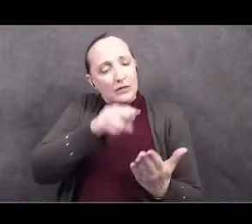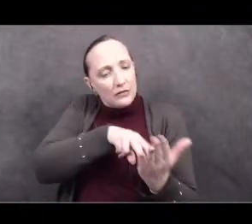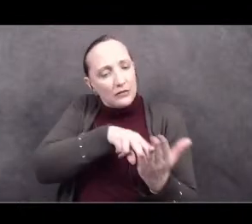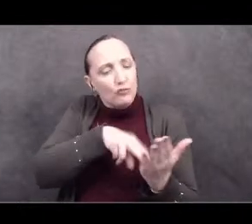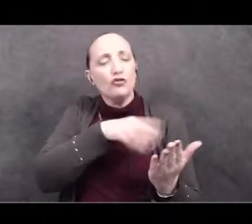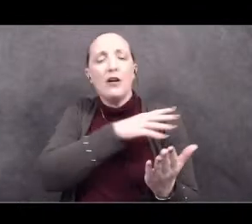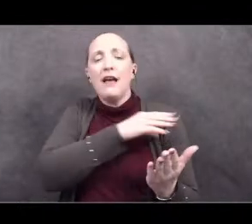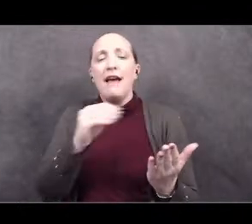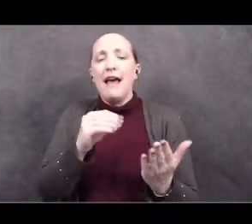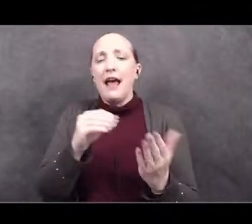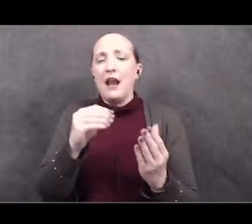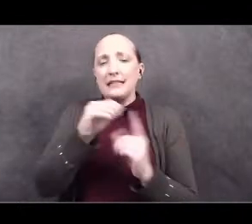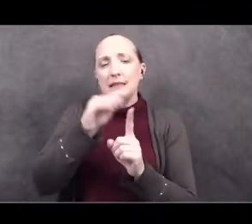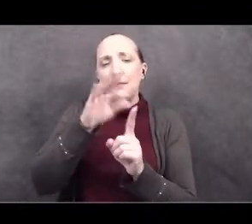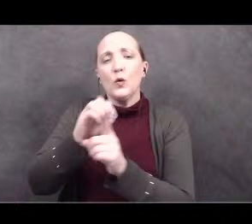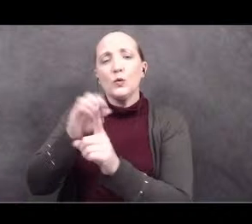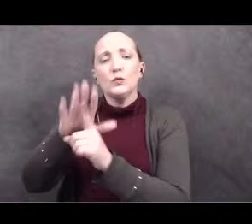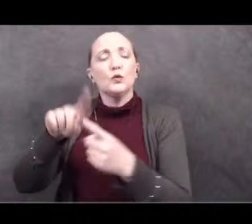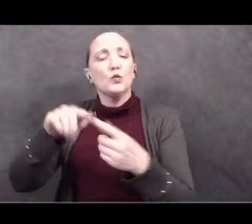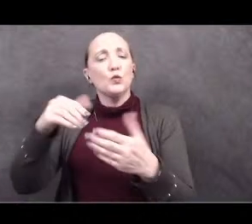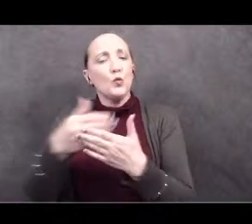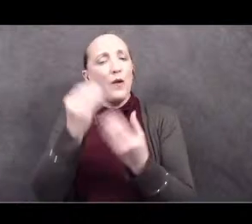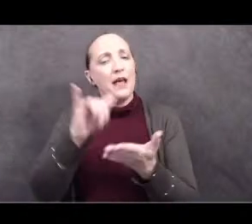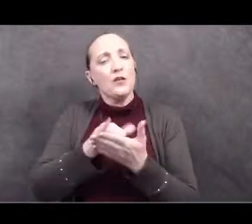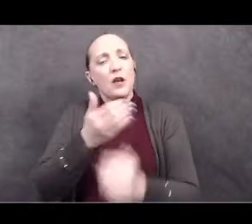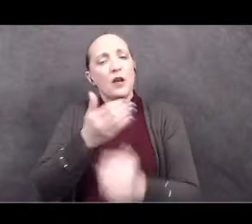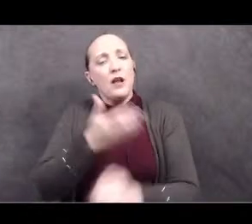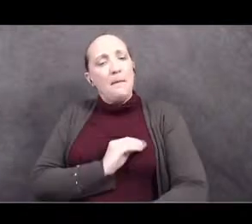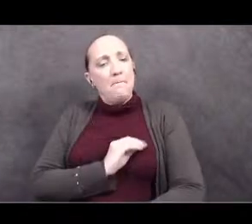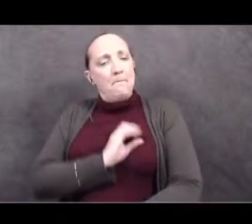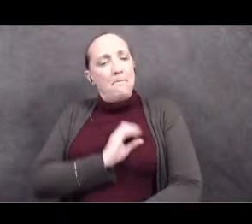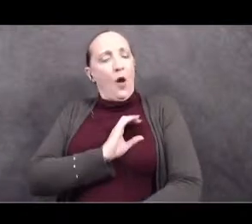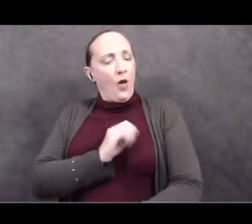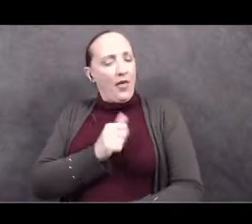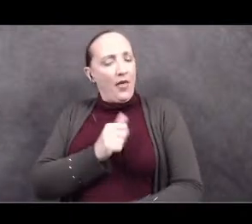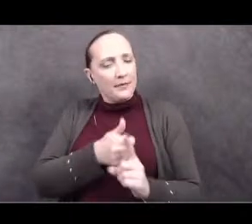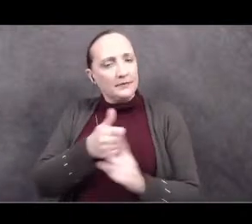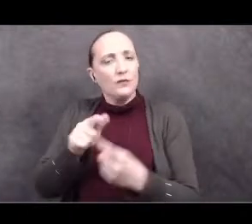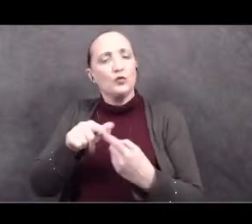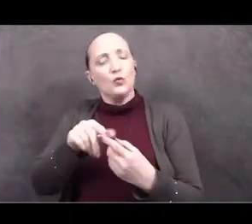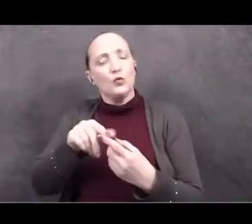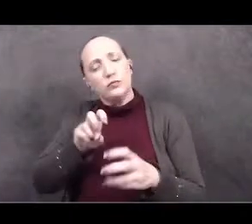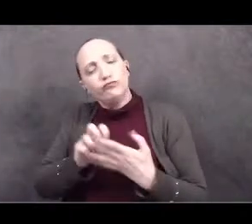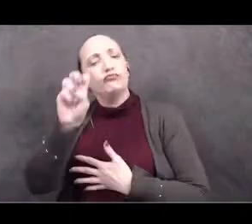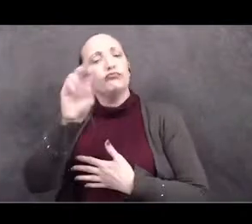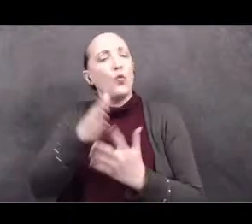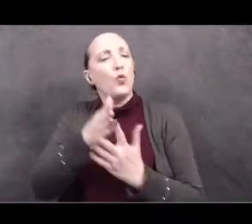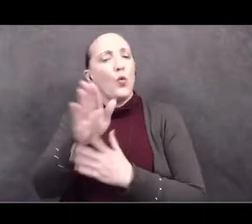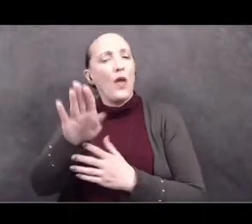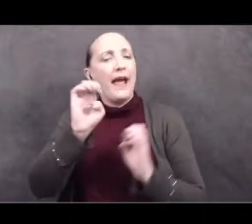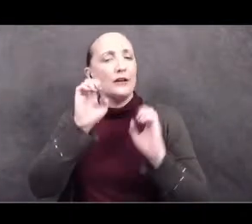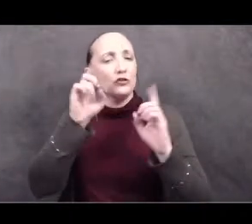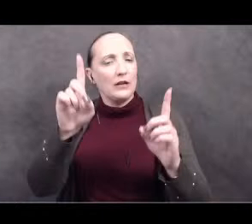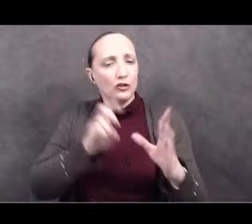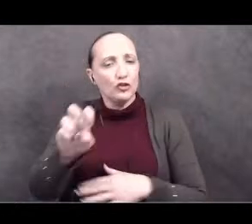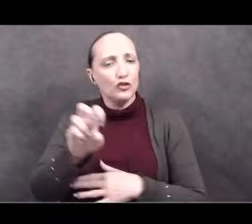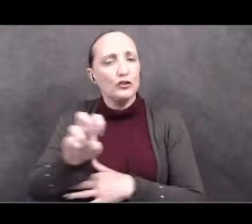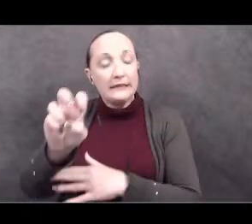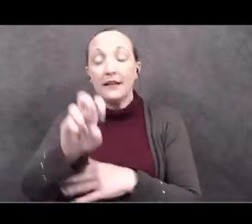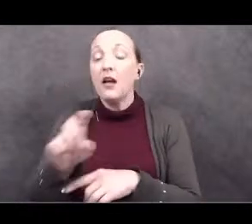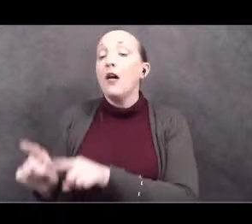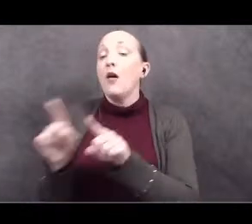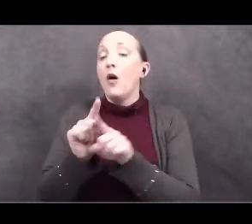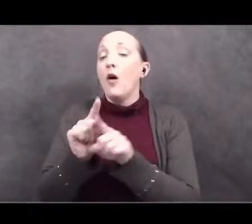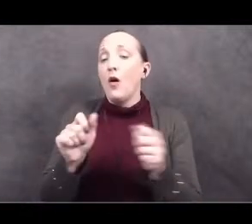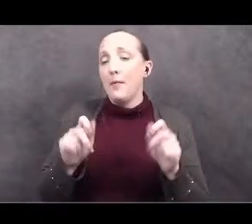information that helps Empower them as they move through their educational Journey additionally isn't it is an opportunity for everyone to